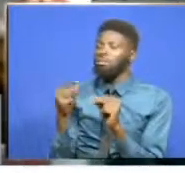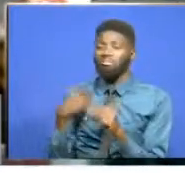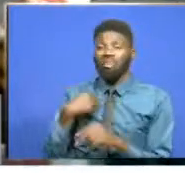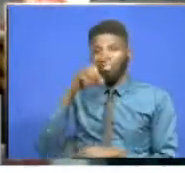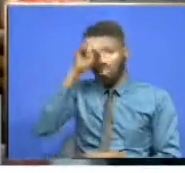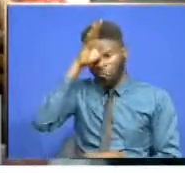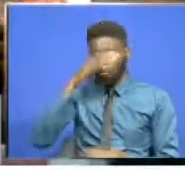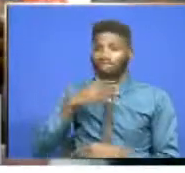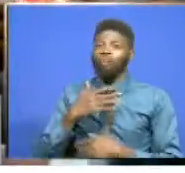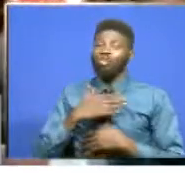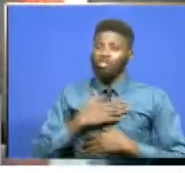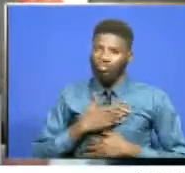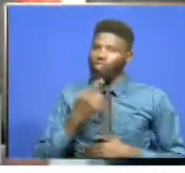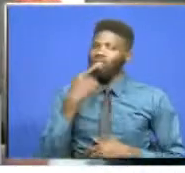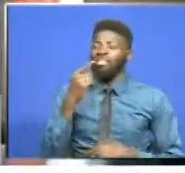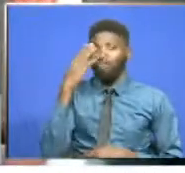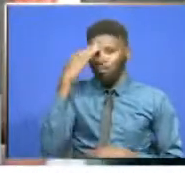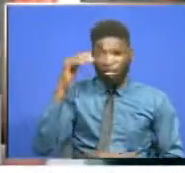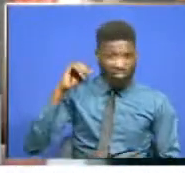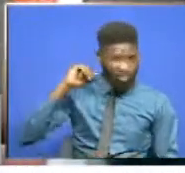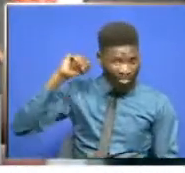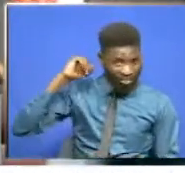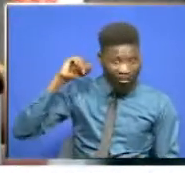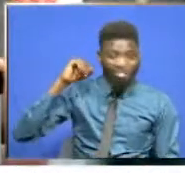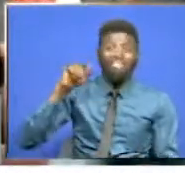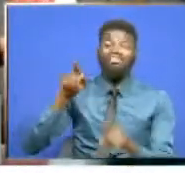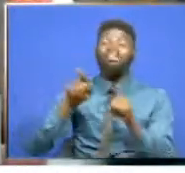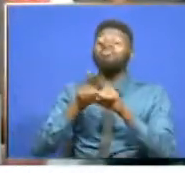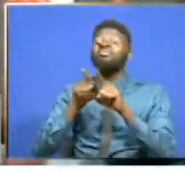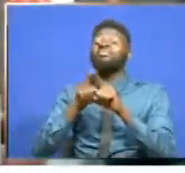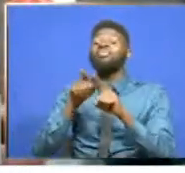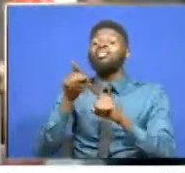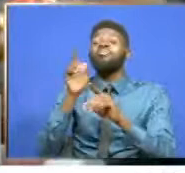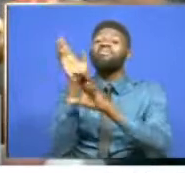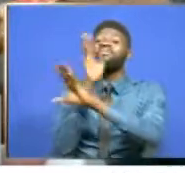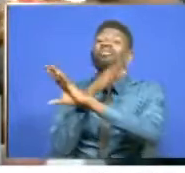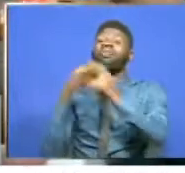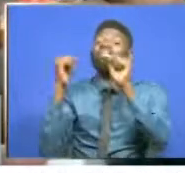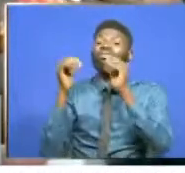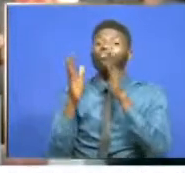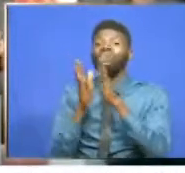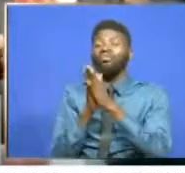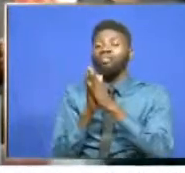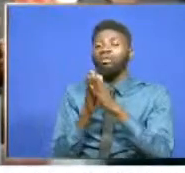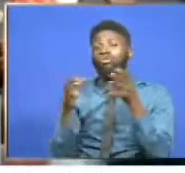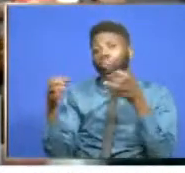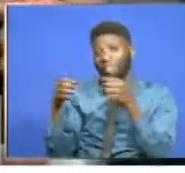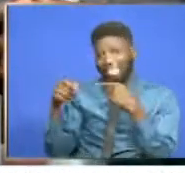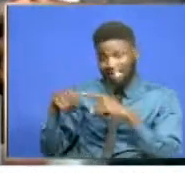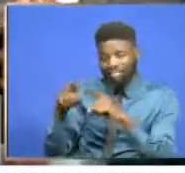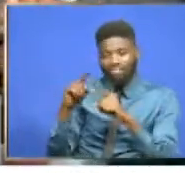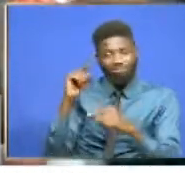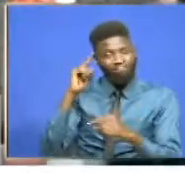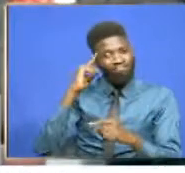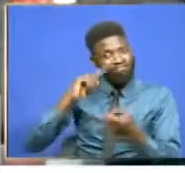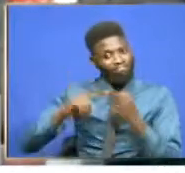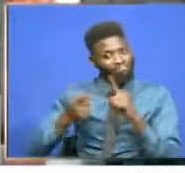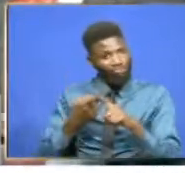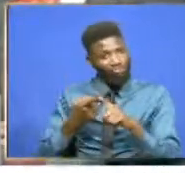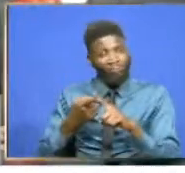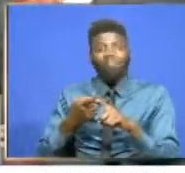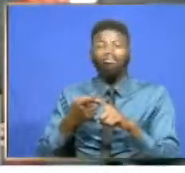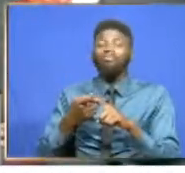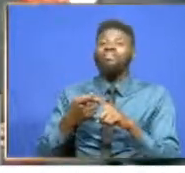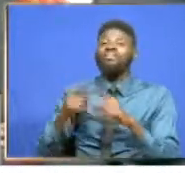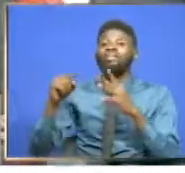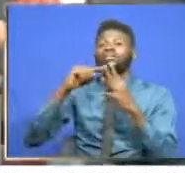the four, because the president and his think tank thought about them as Big Four.